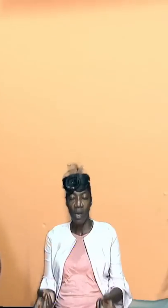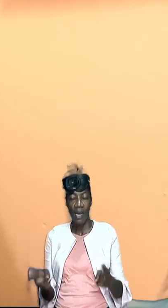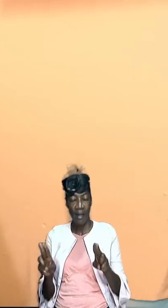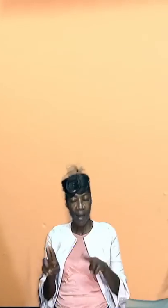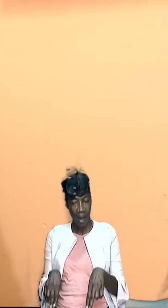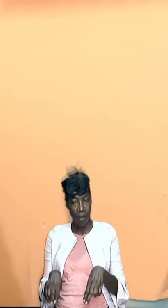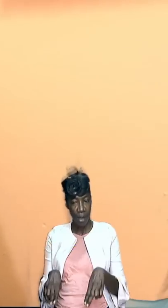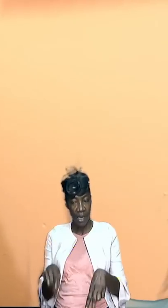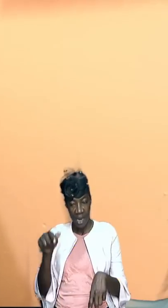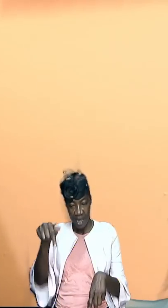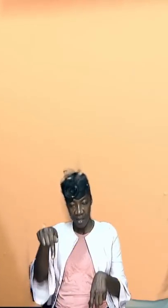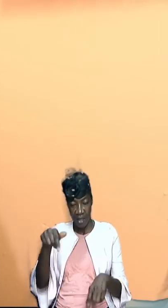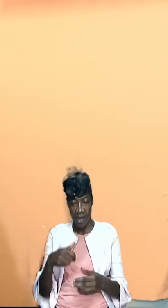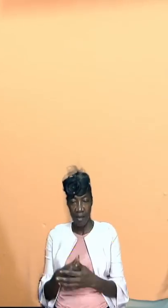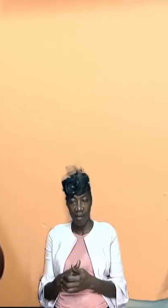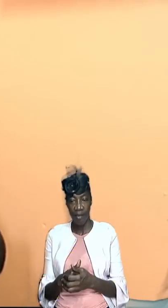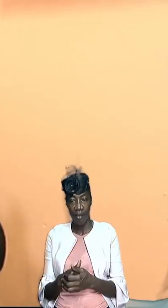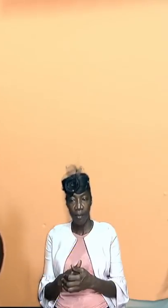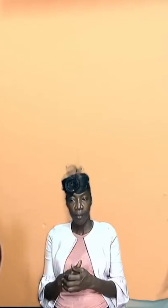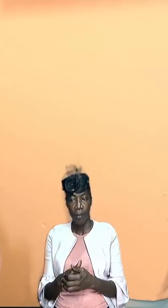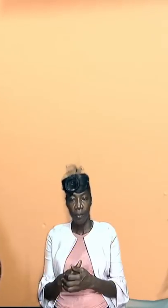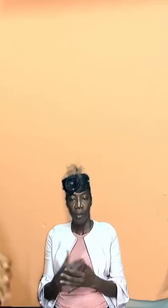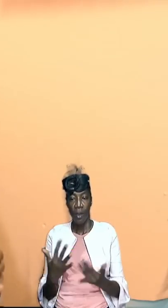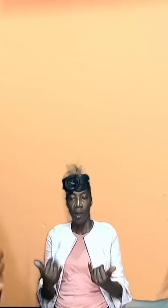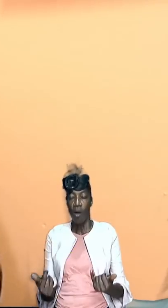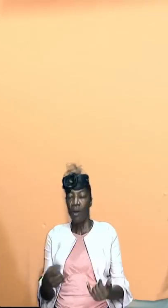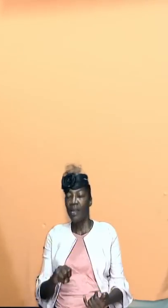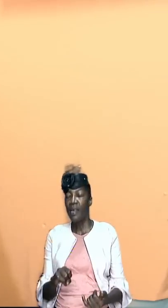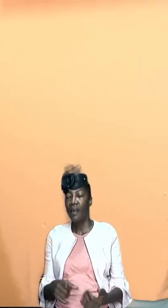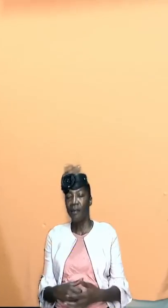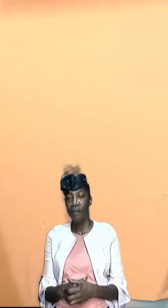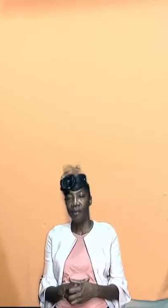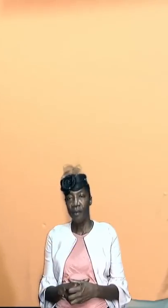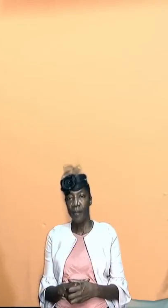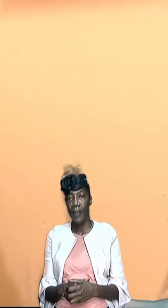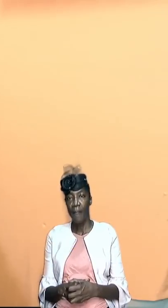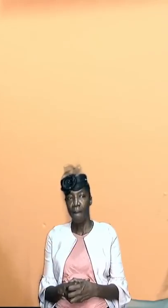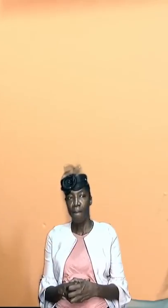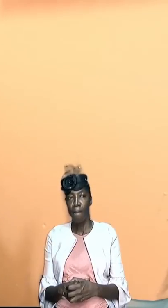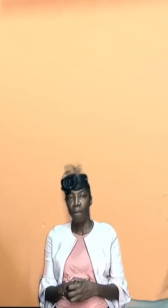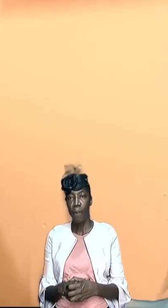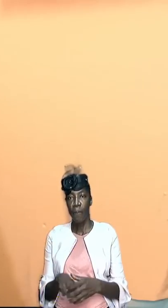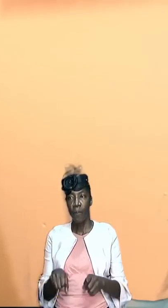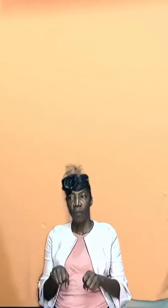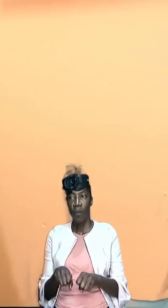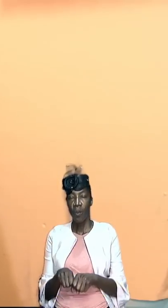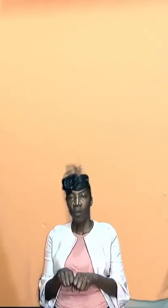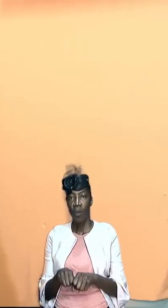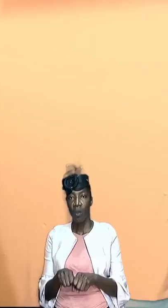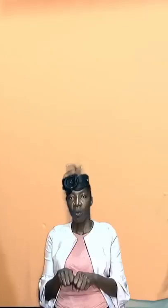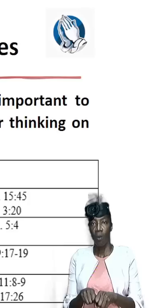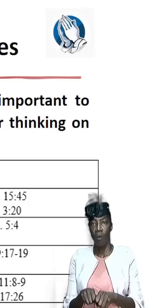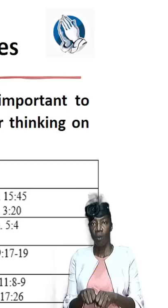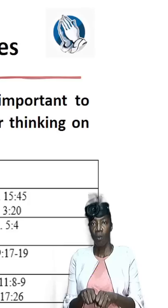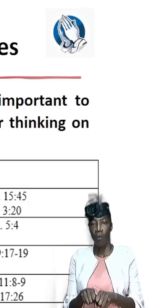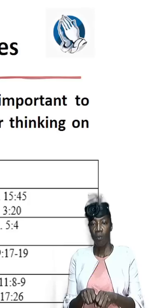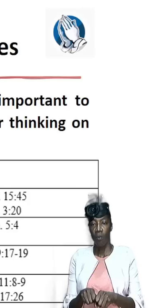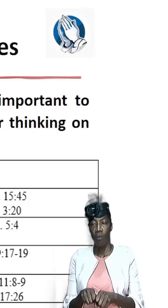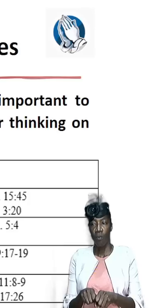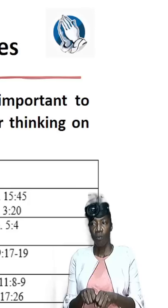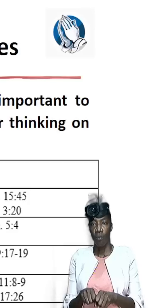happened. This is how it is. And so let me bring up for